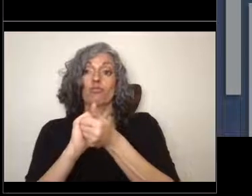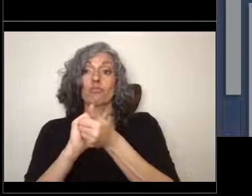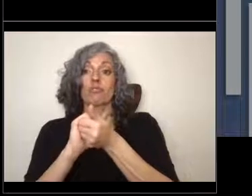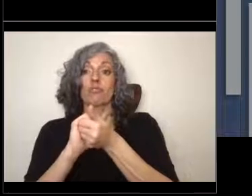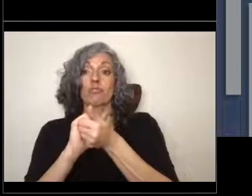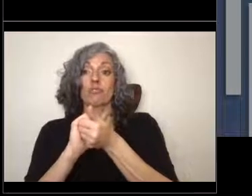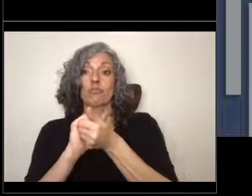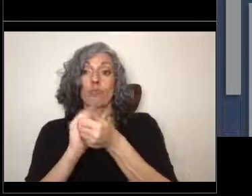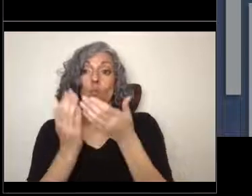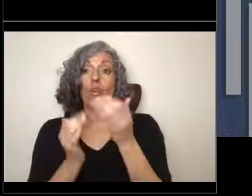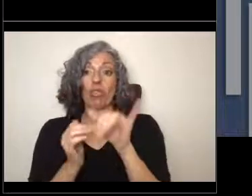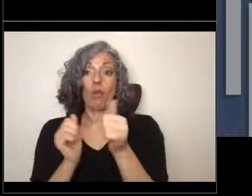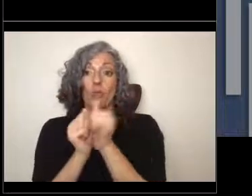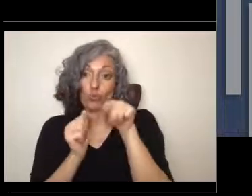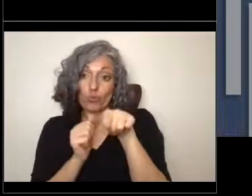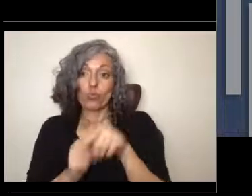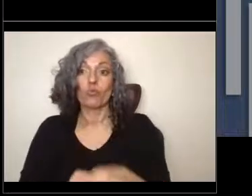Great, thank you.